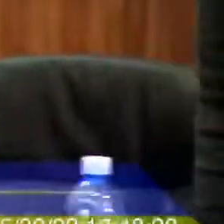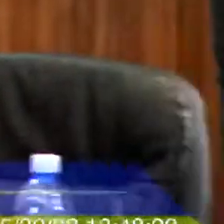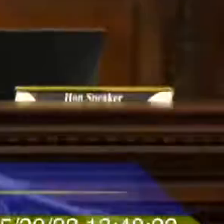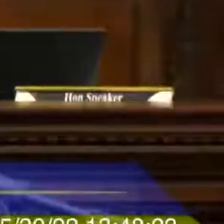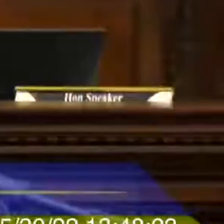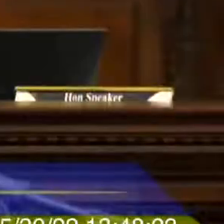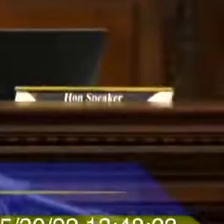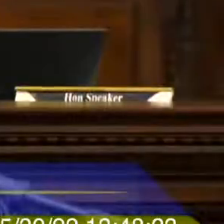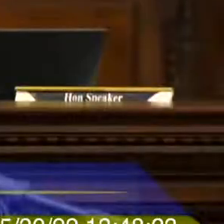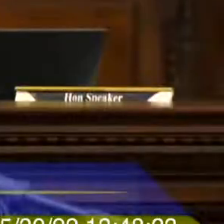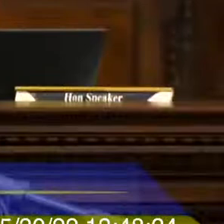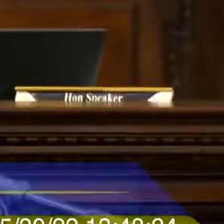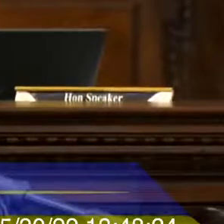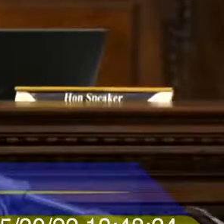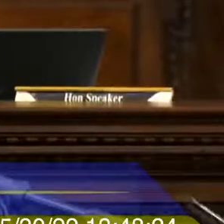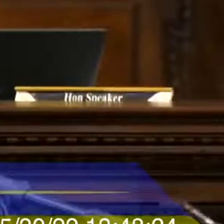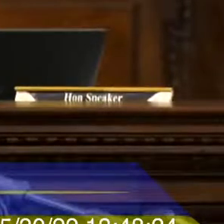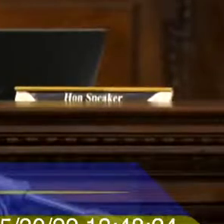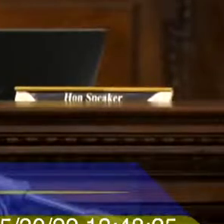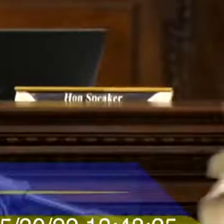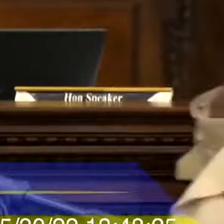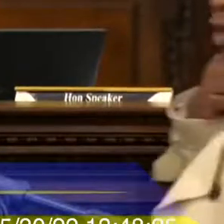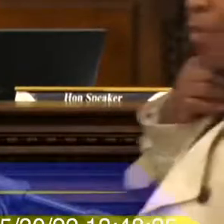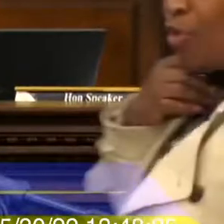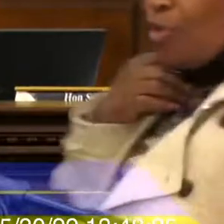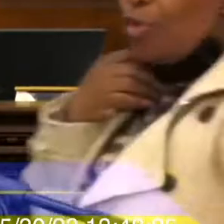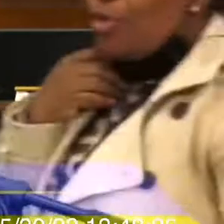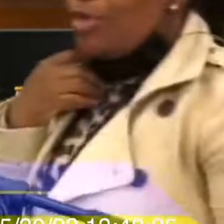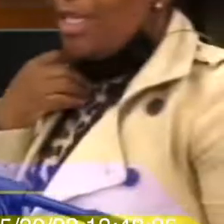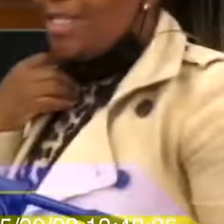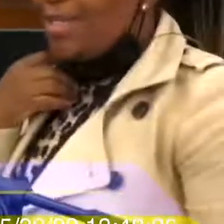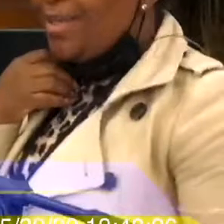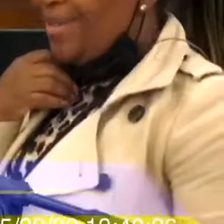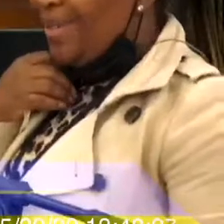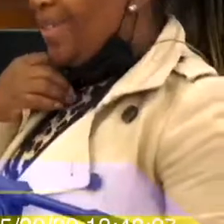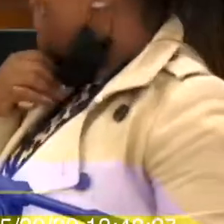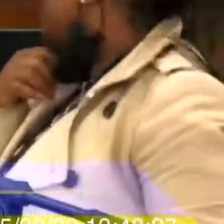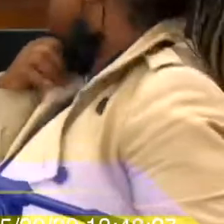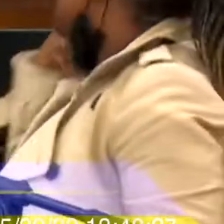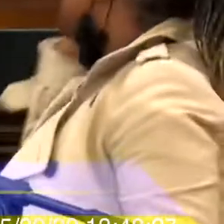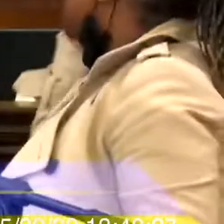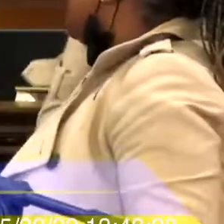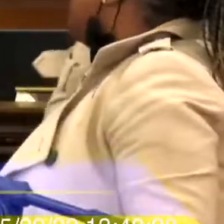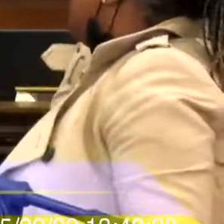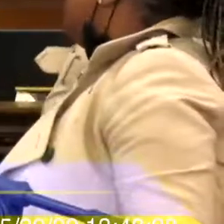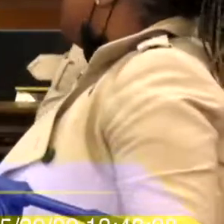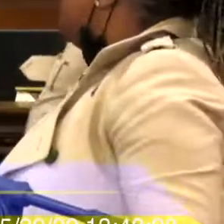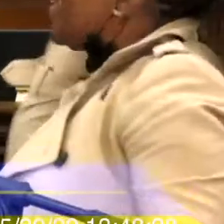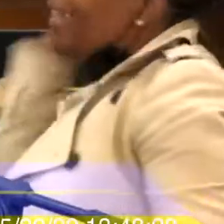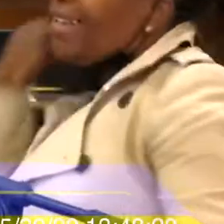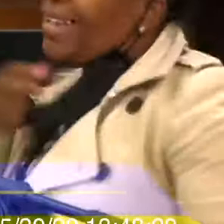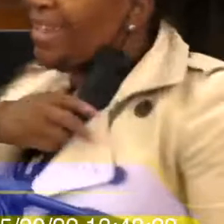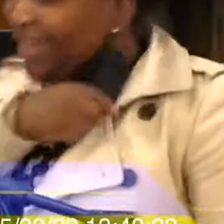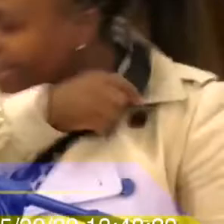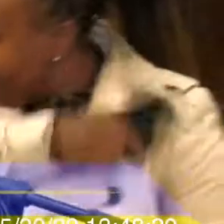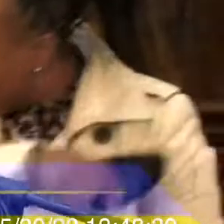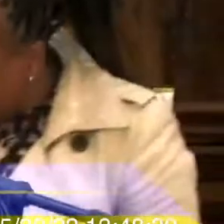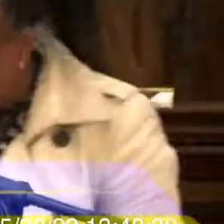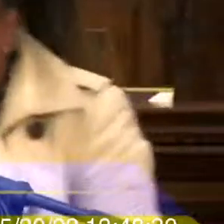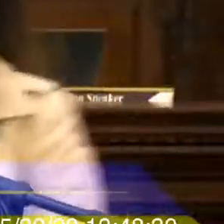i know you are not going to start before honorable embassy say something now i'm saying the honorable me see she has to say something